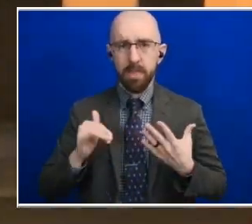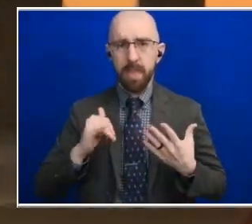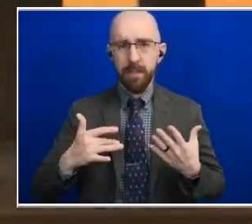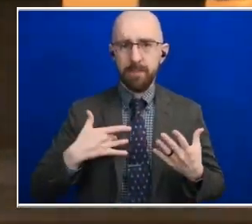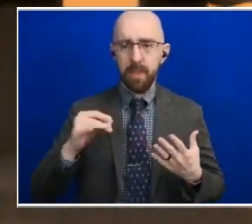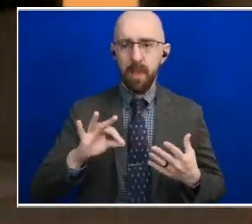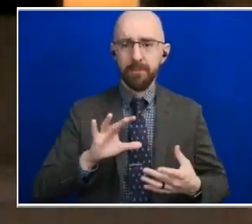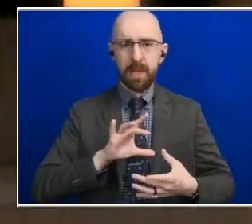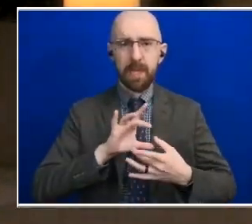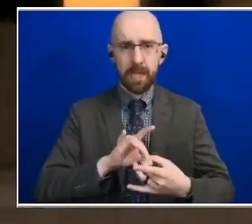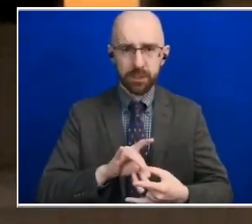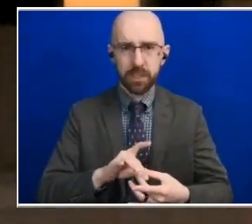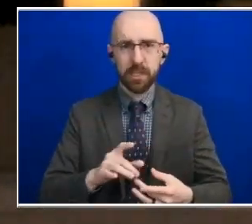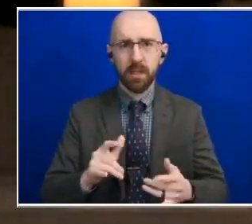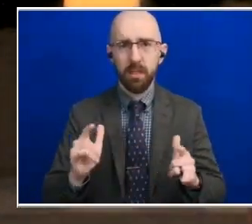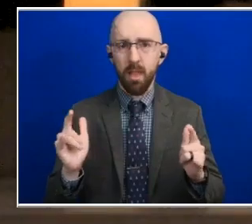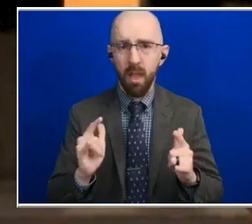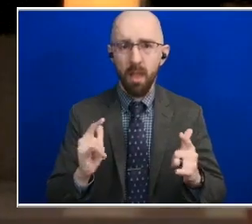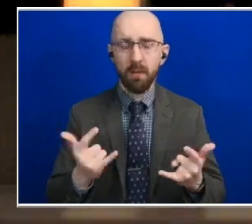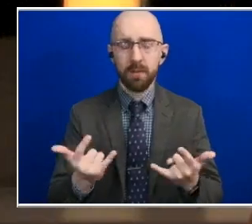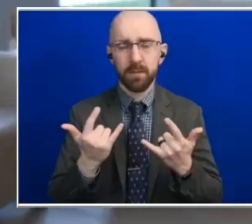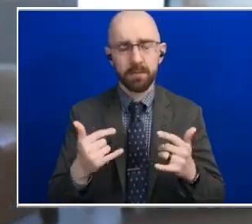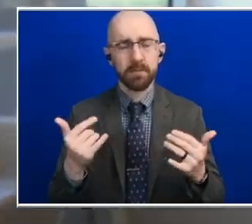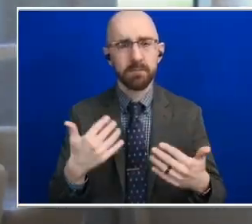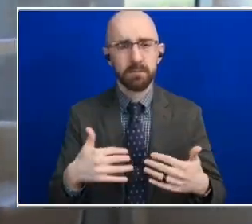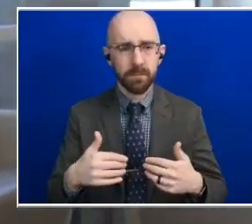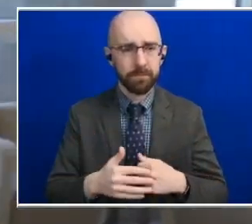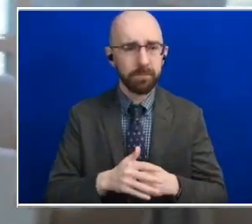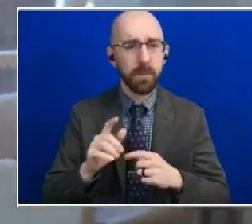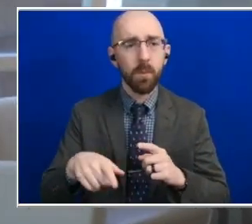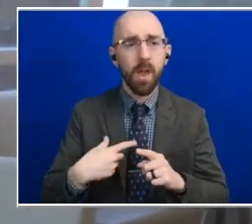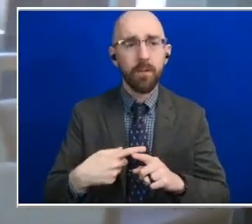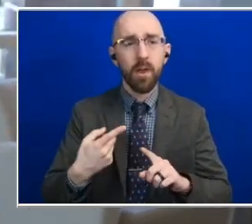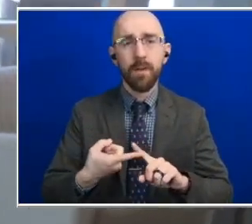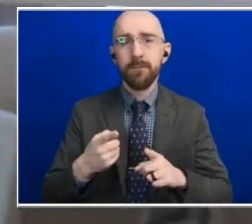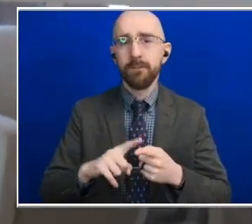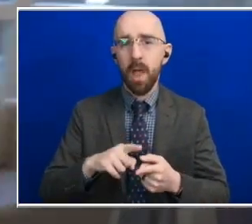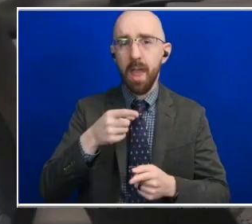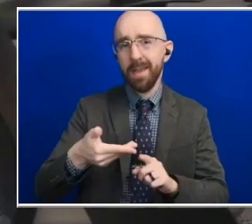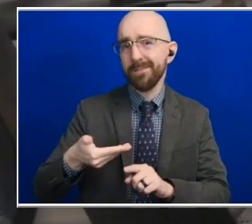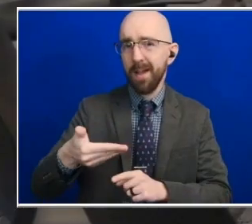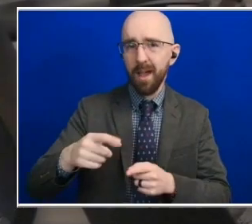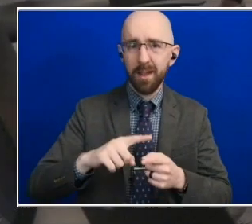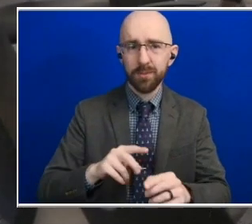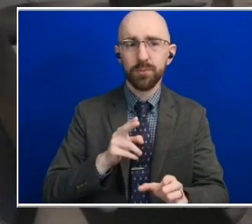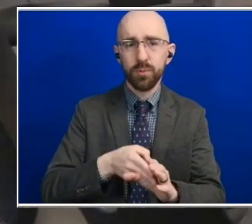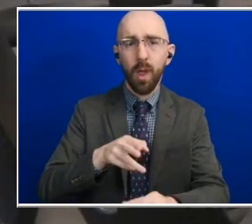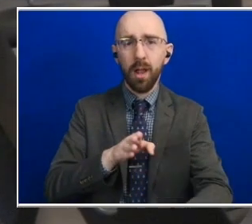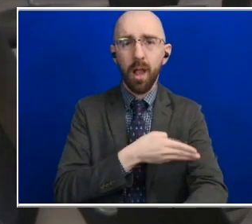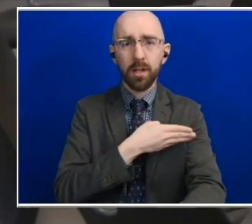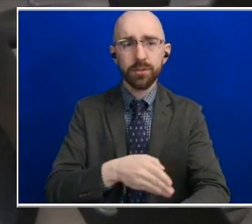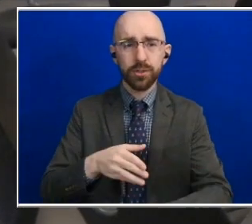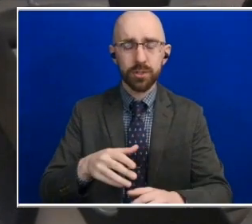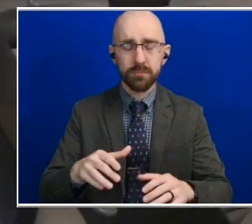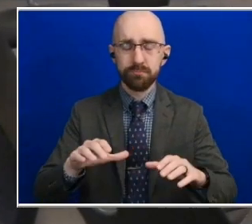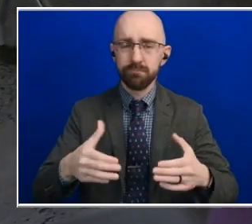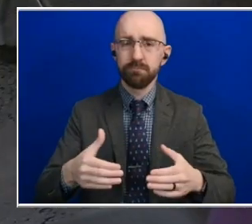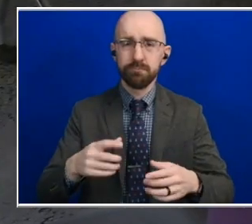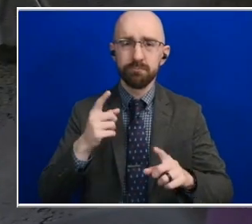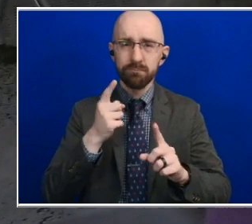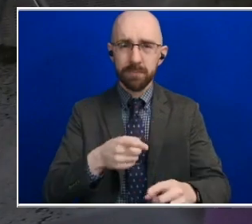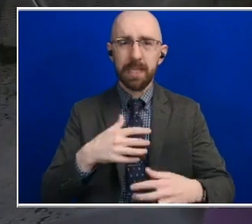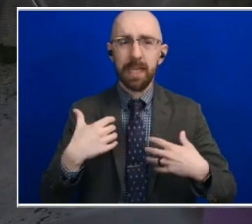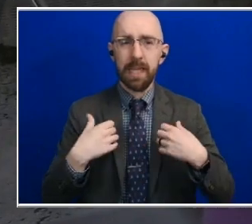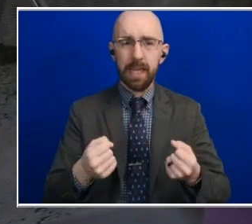love. When a friend at Princeton invited Joshua to join a concert series aimed at healing through music for